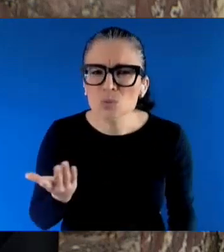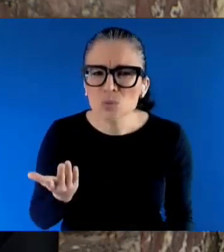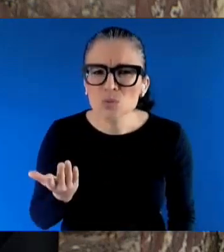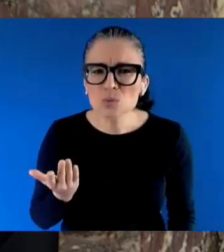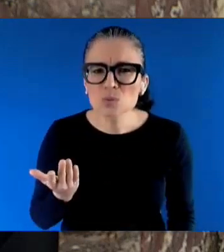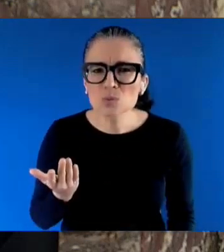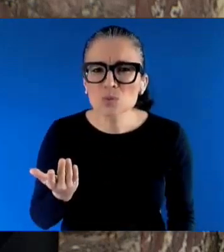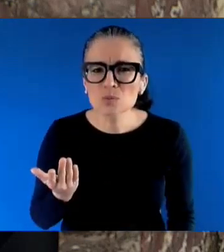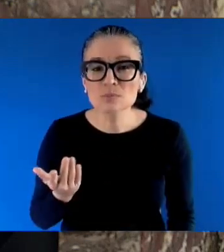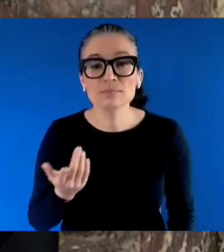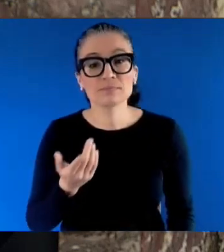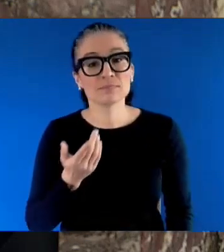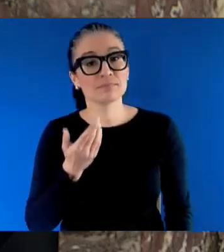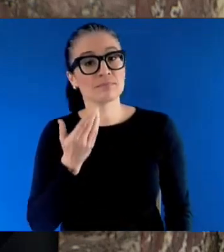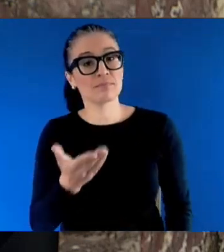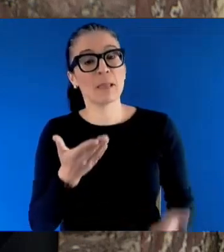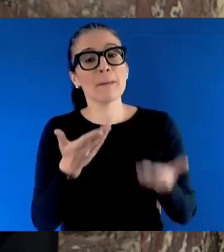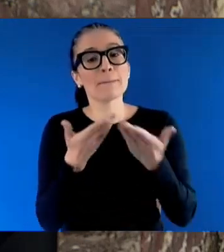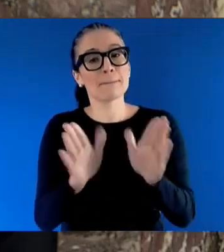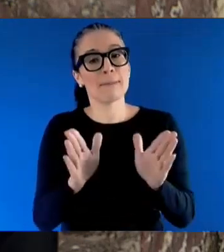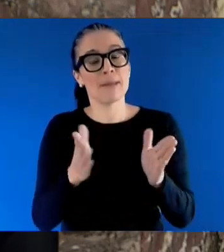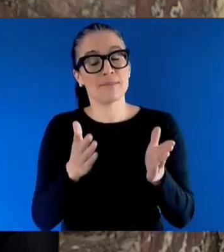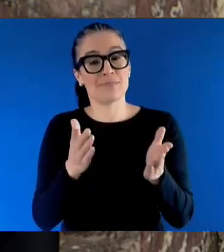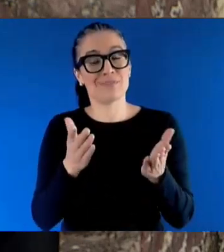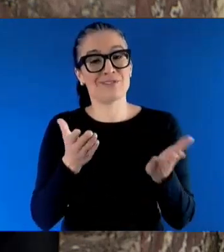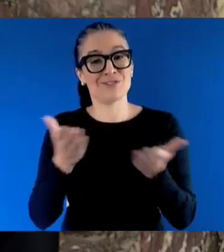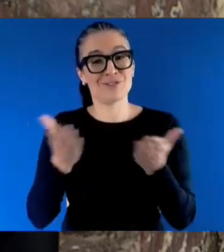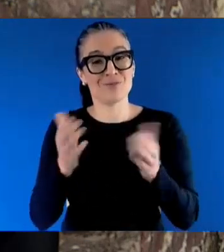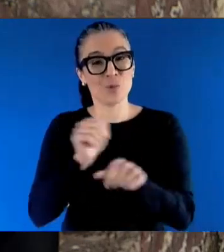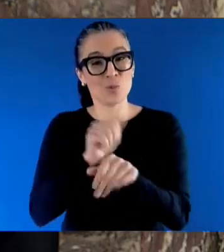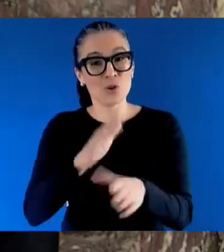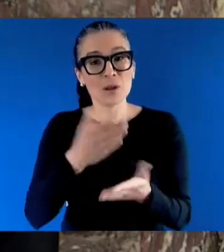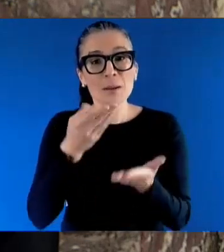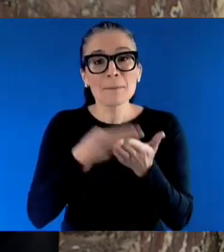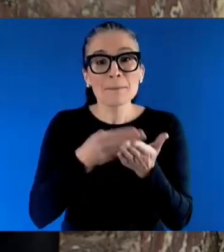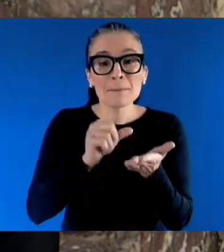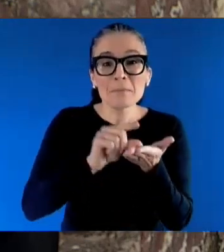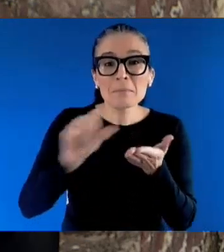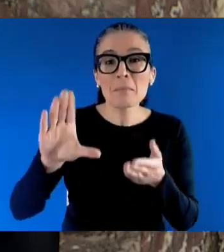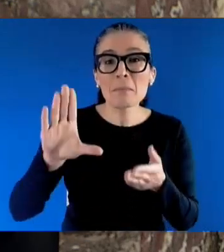ambulance paramedics. We've made changes to that, and we've done it working with our ambulance paramedics.